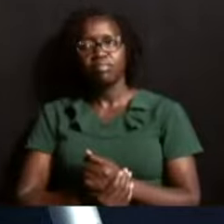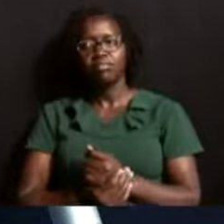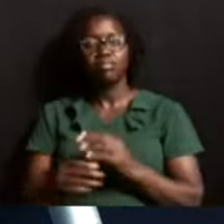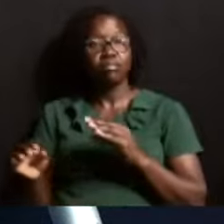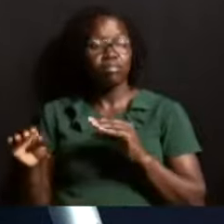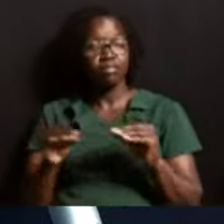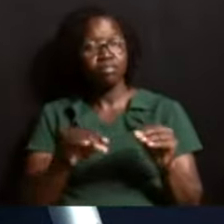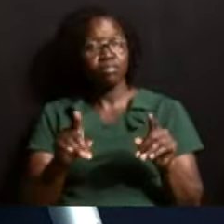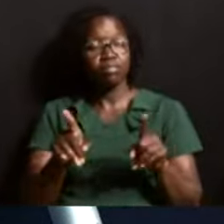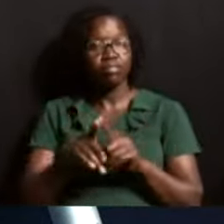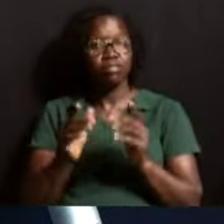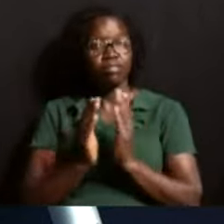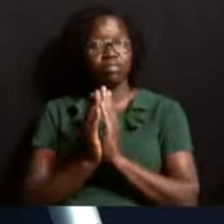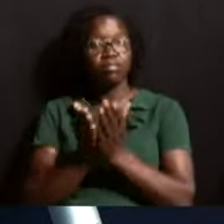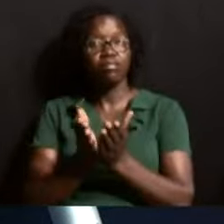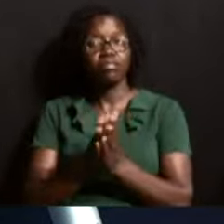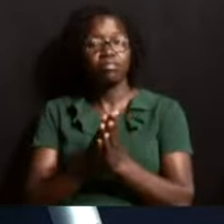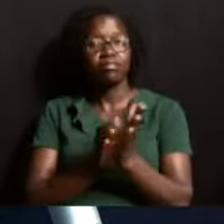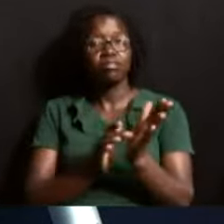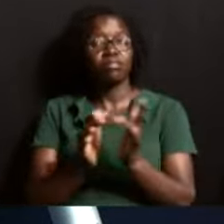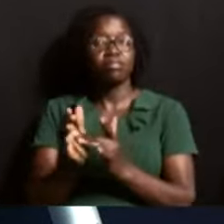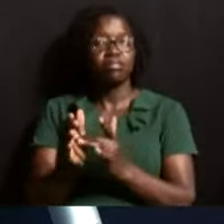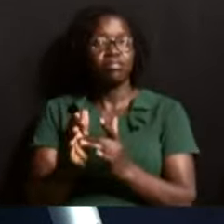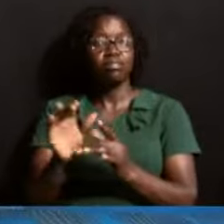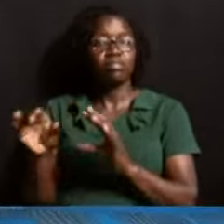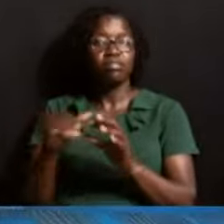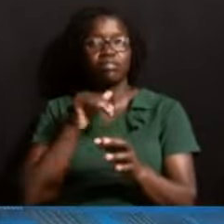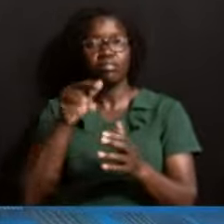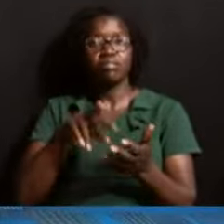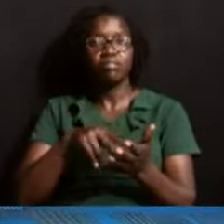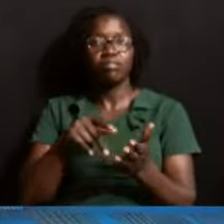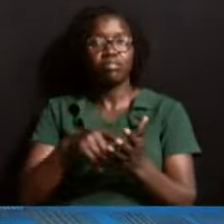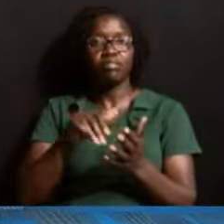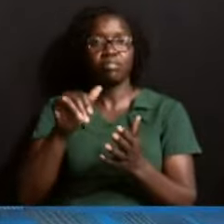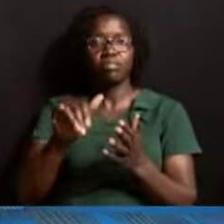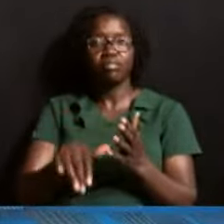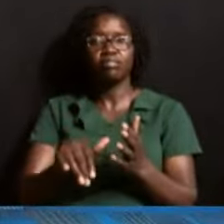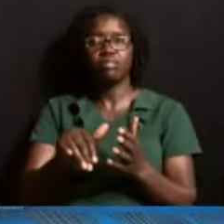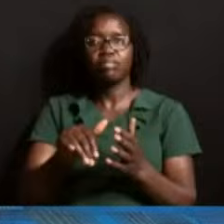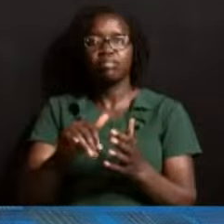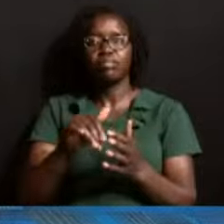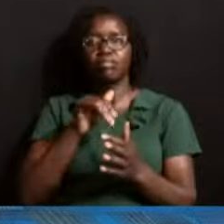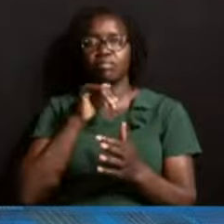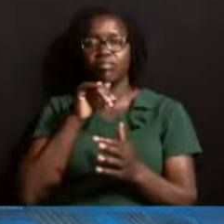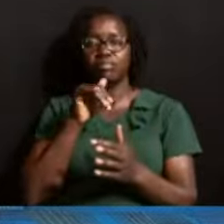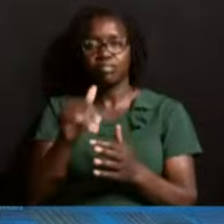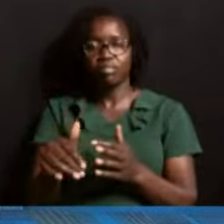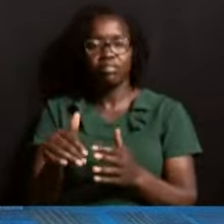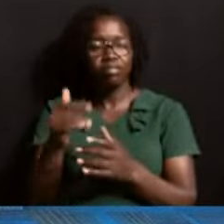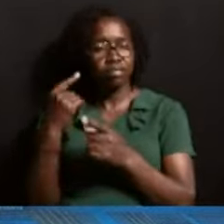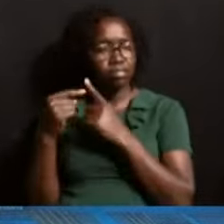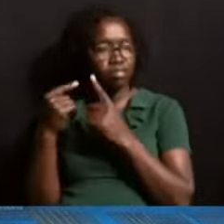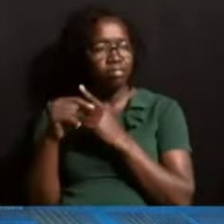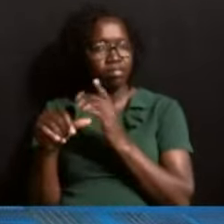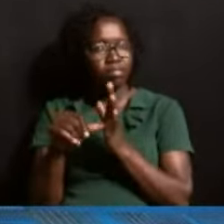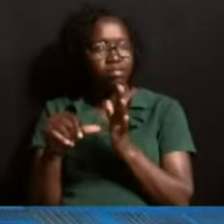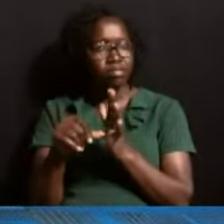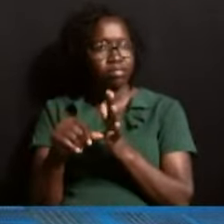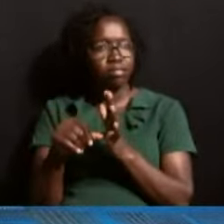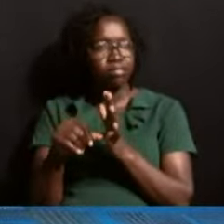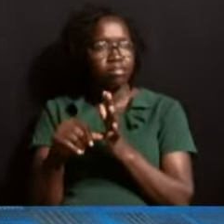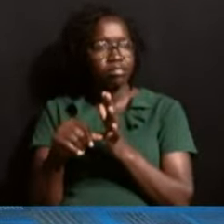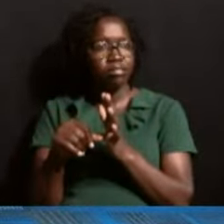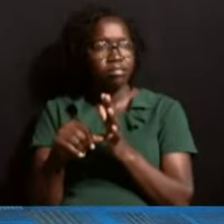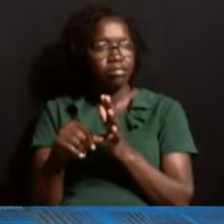Moving in the same boat with Christ does not mean that we will not experience challenges. As